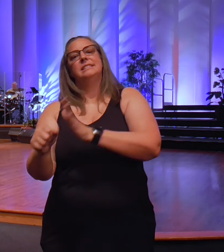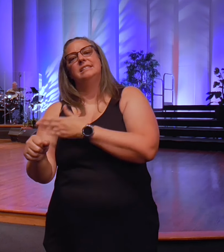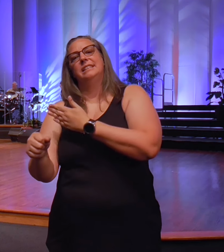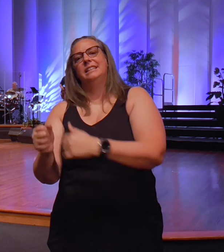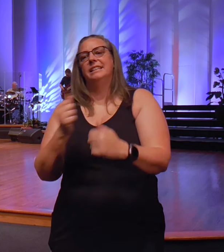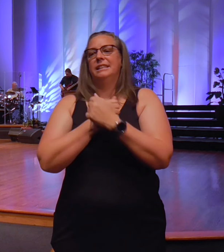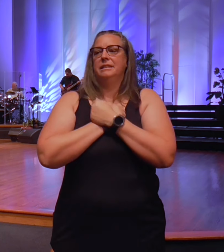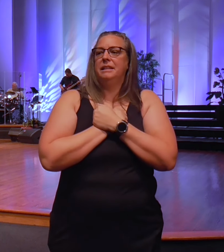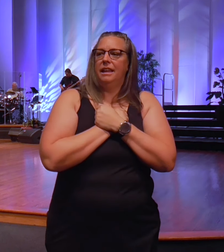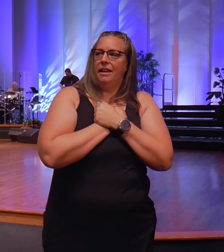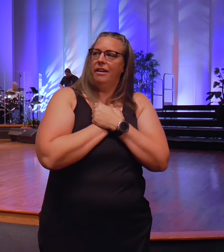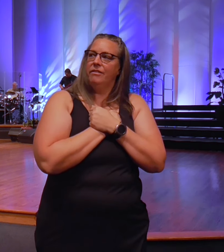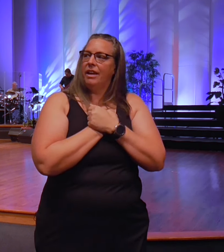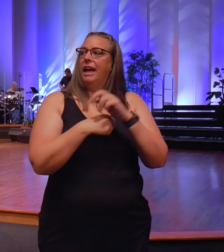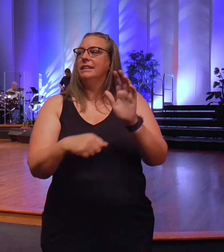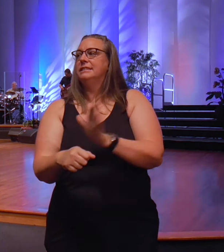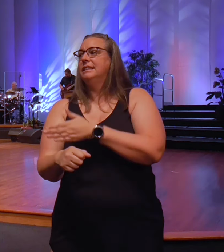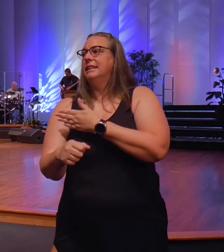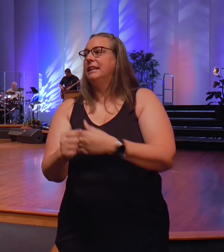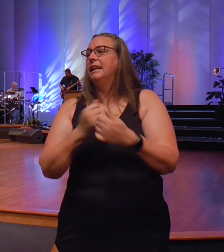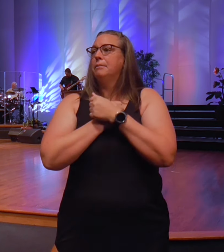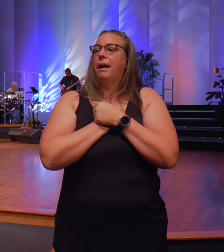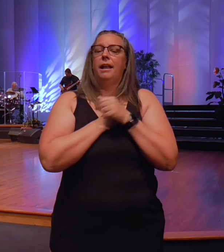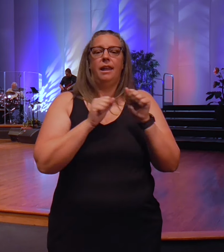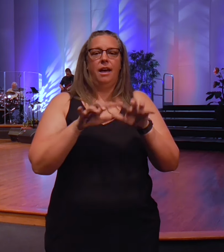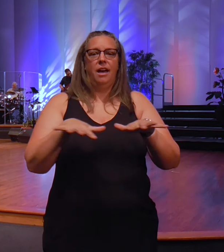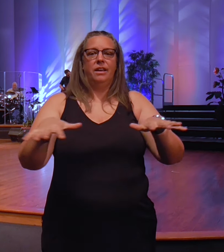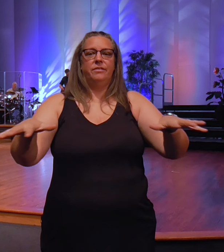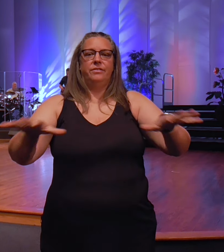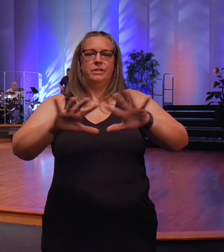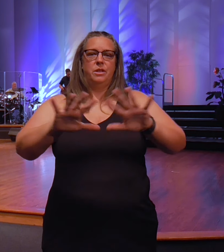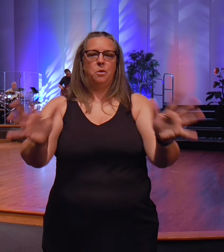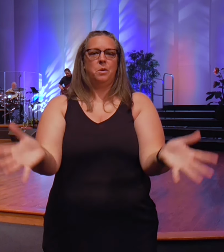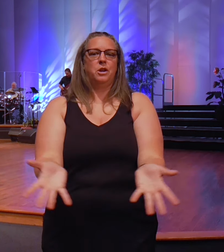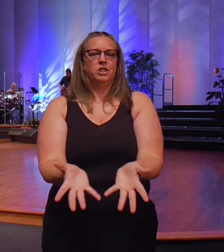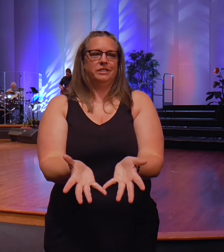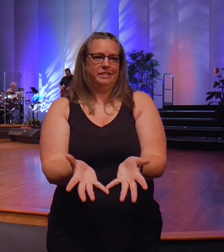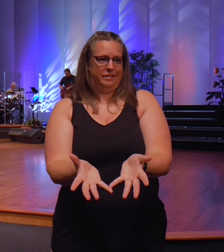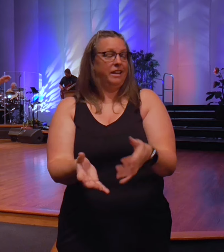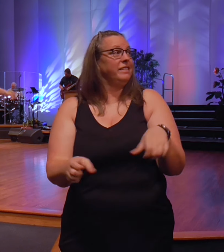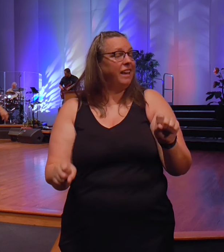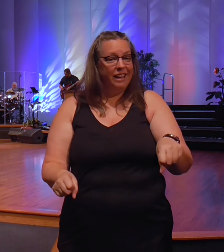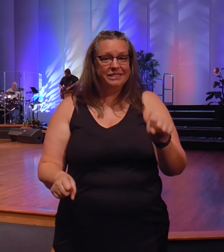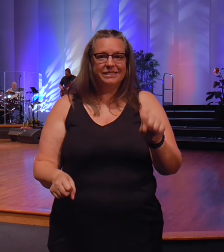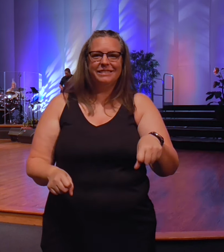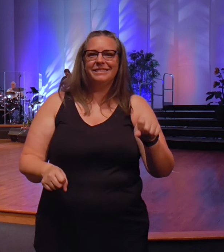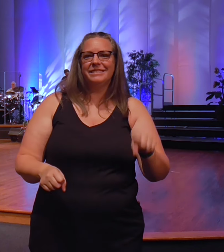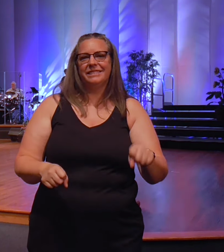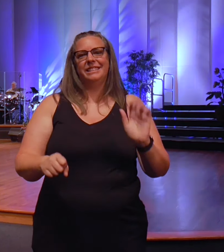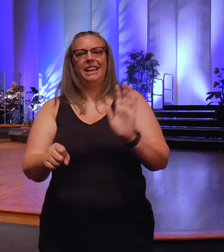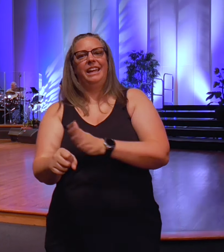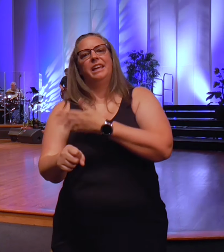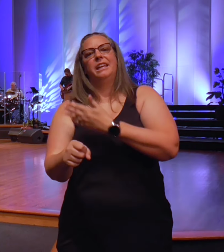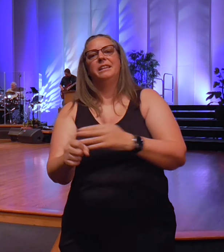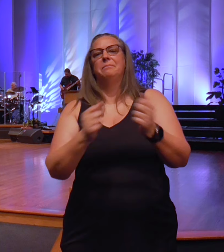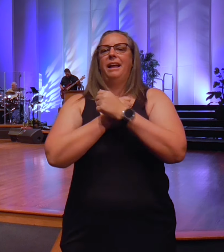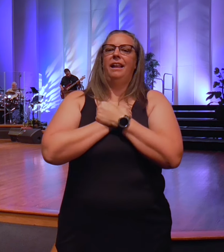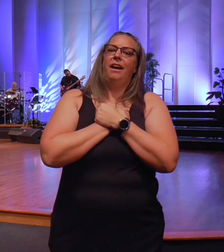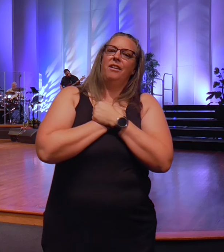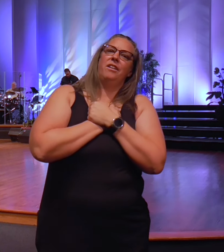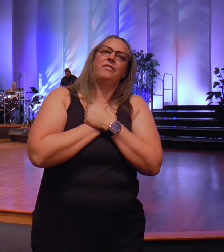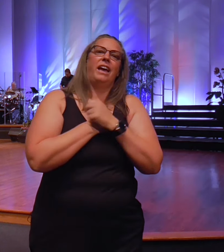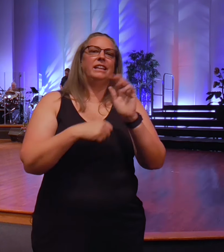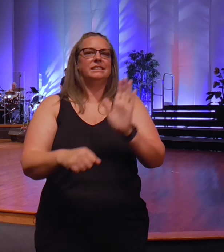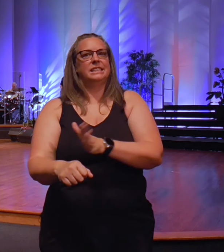I sing my love. I sing my love into the world. Yeah, yeah, yeah, yeah. I sing my